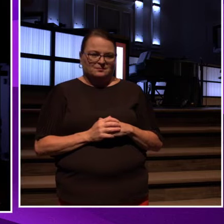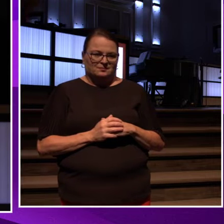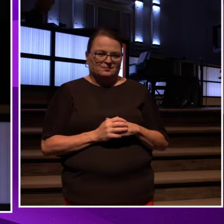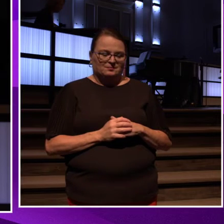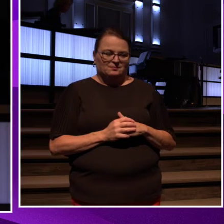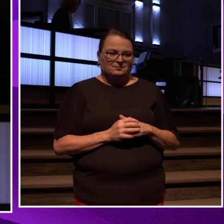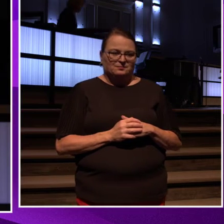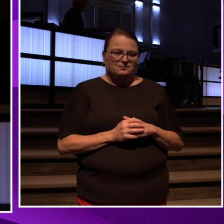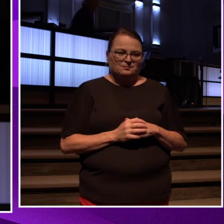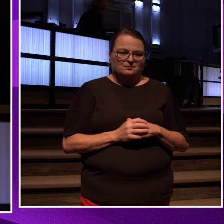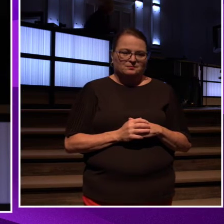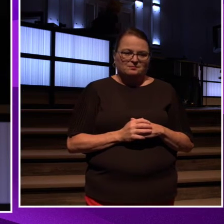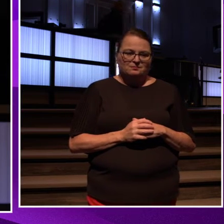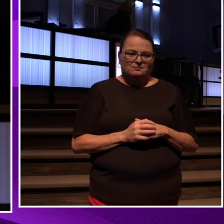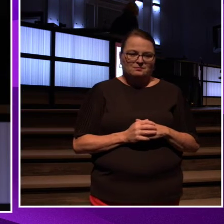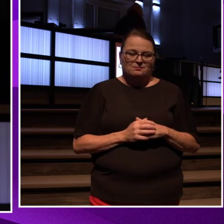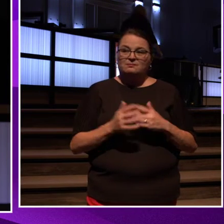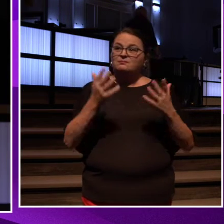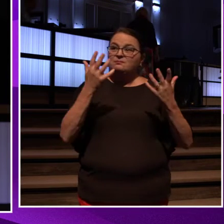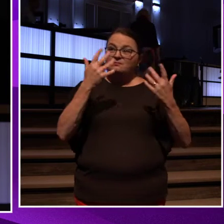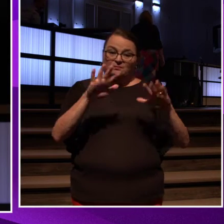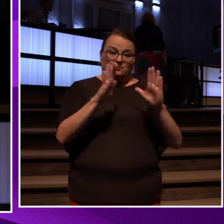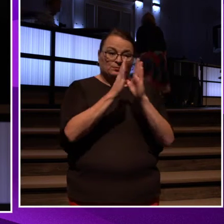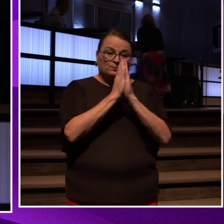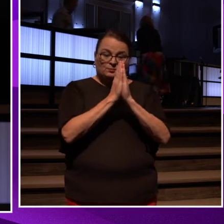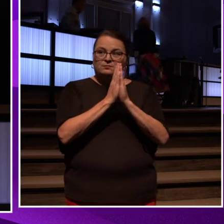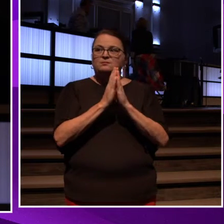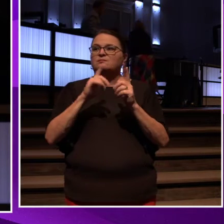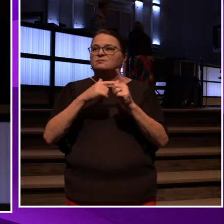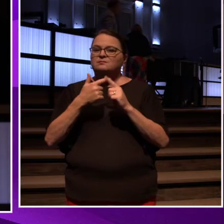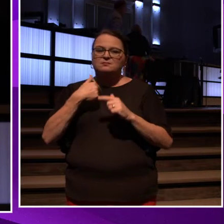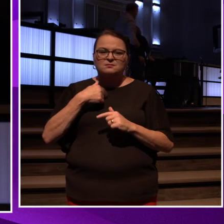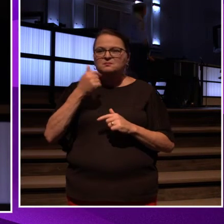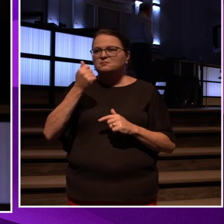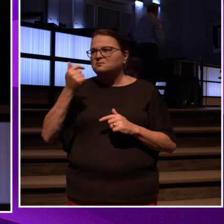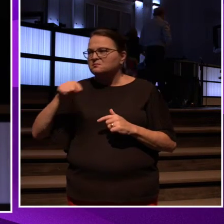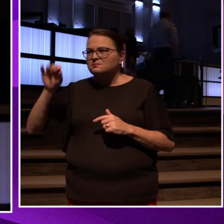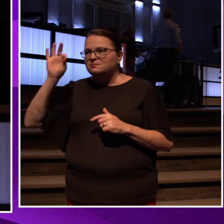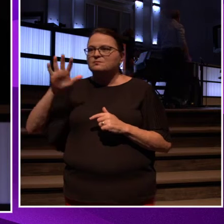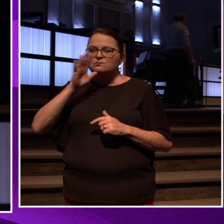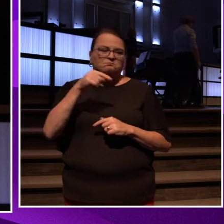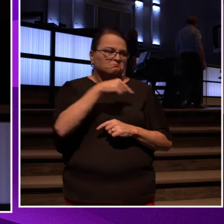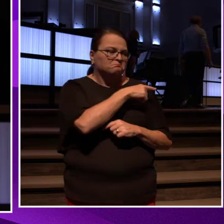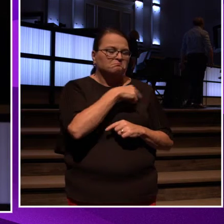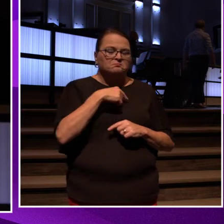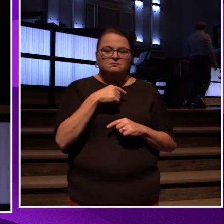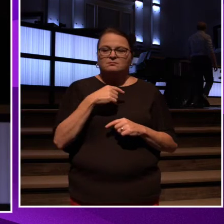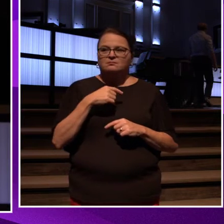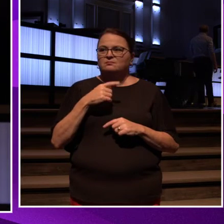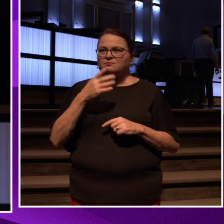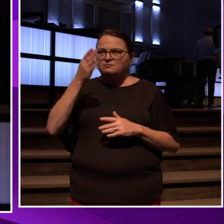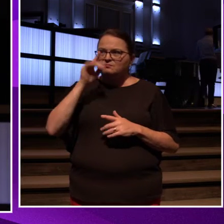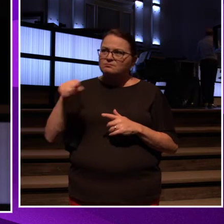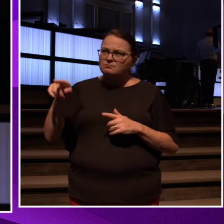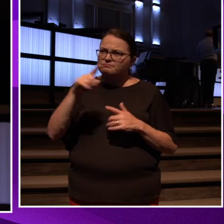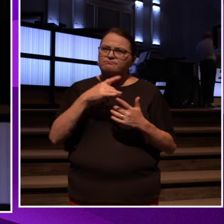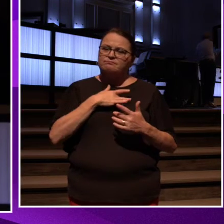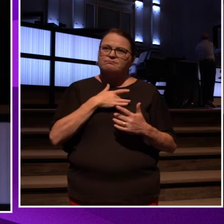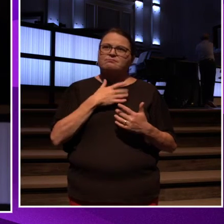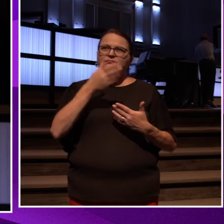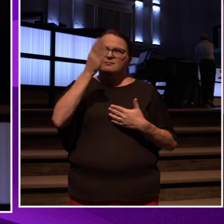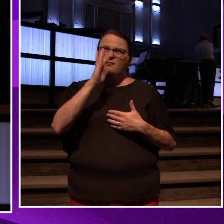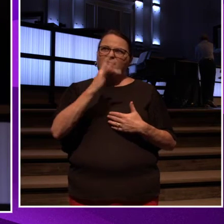At the end of this prayer, me and some of the other pastors will be here in the altar to receive you if God is laying a spiritual decision on your